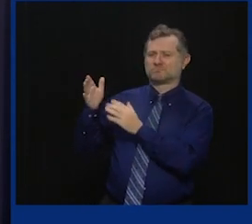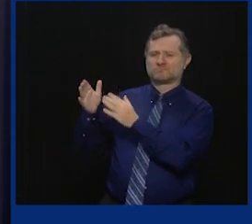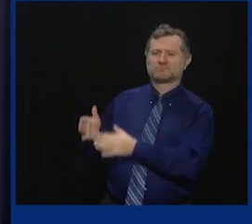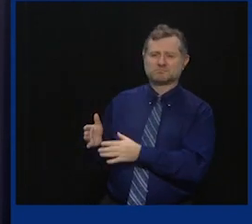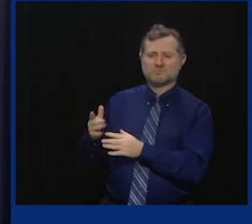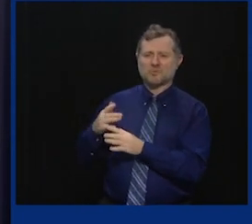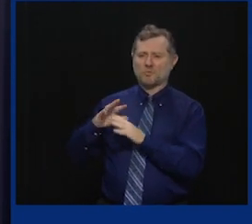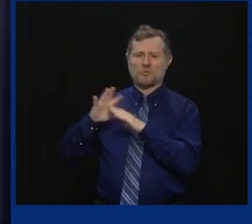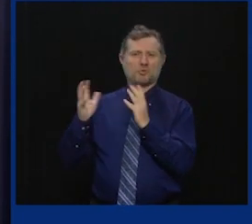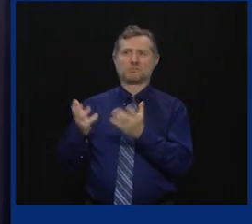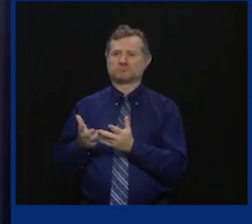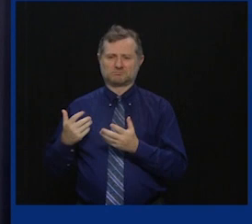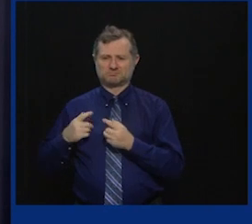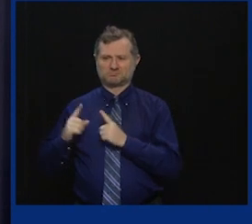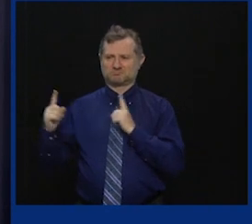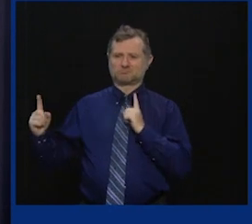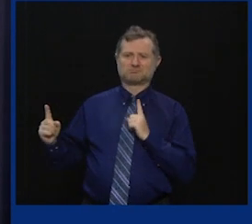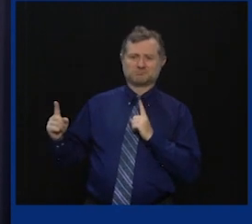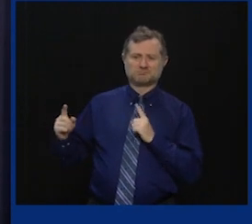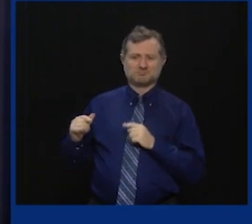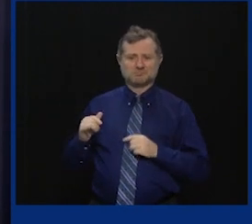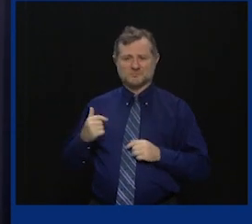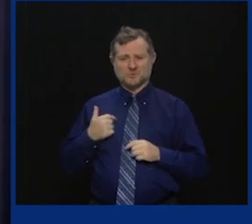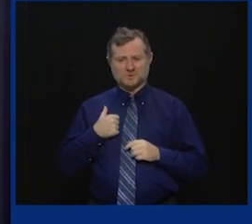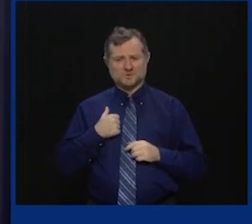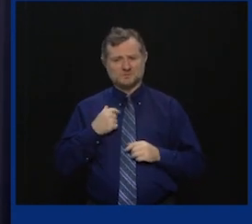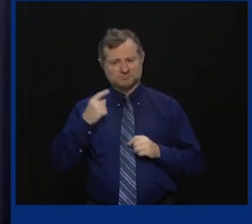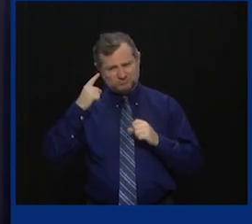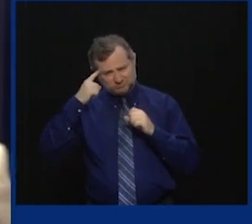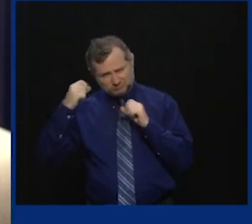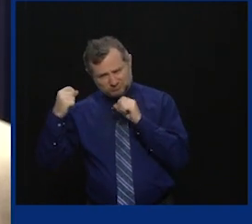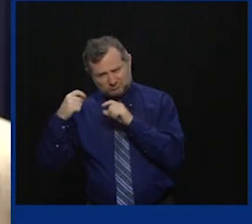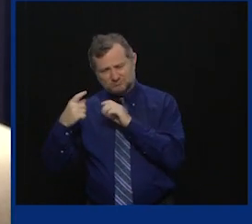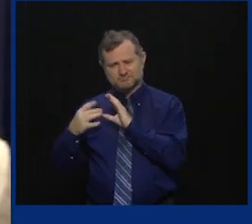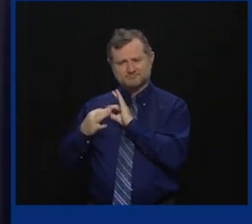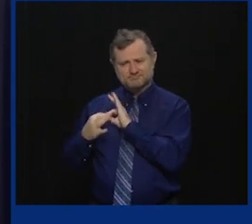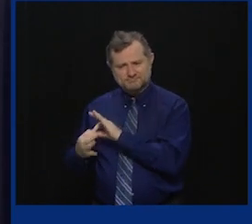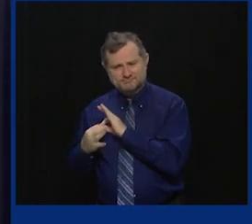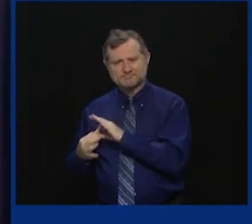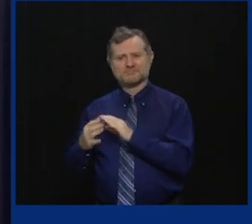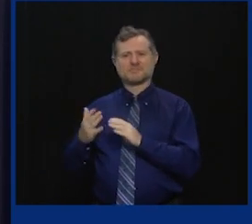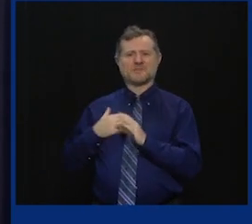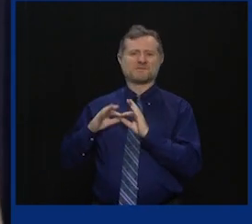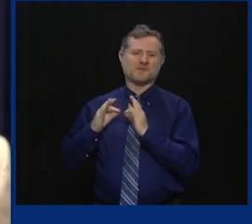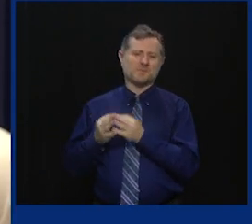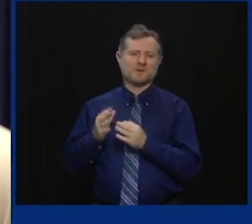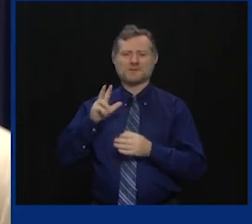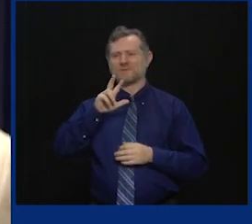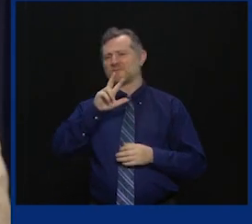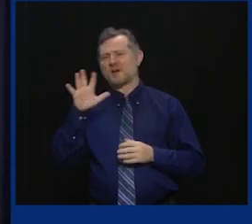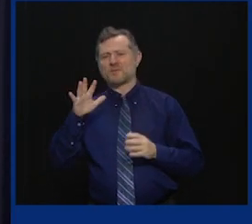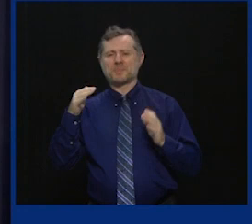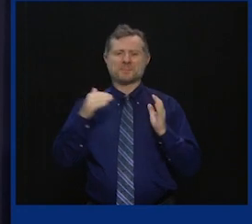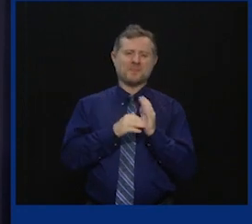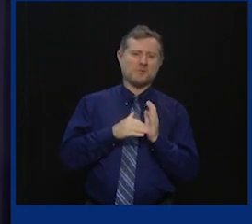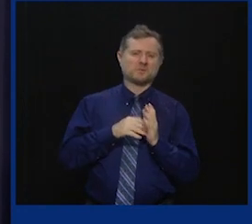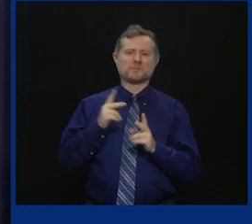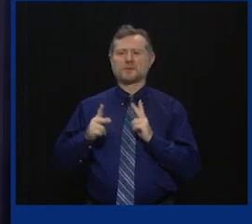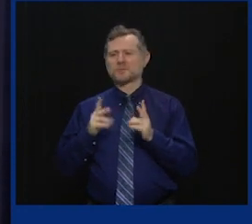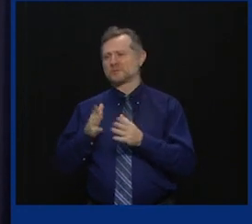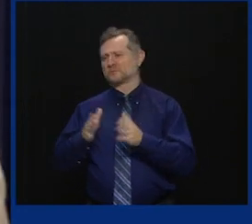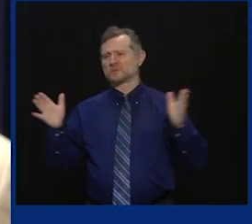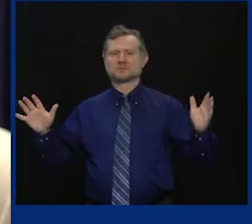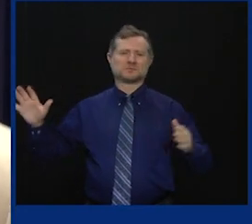relate very much to the families of the 35,000 people across the state who are under